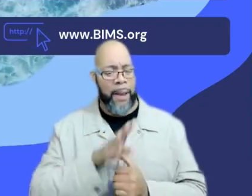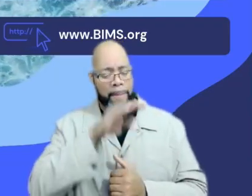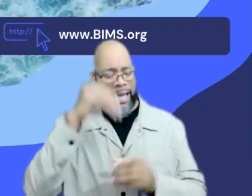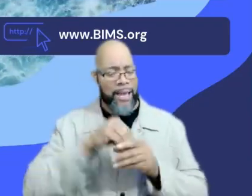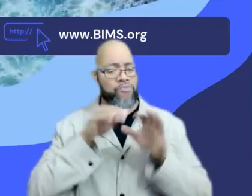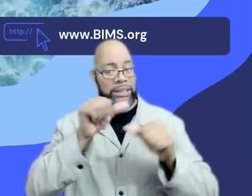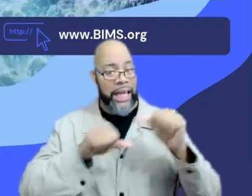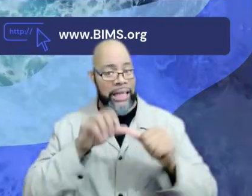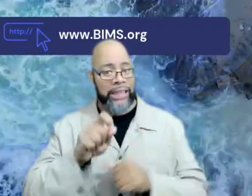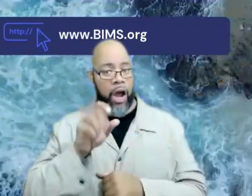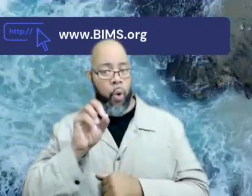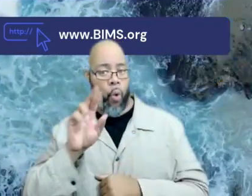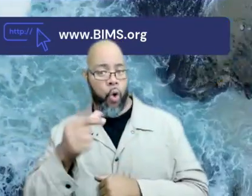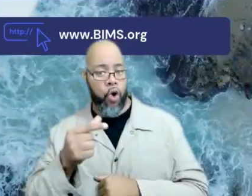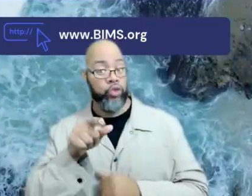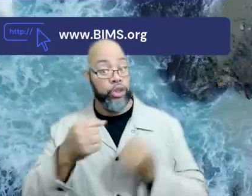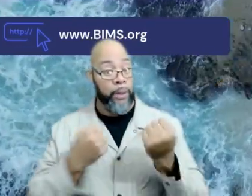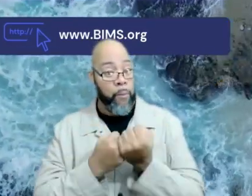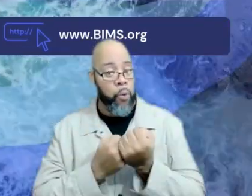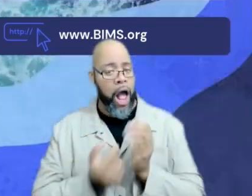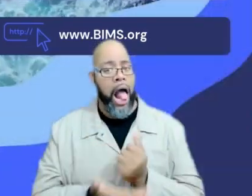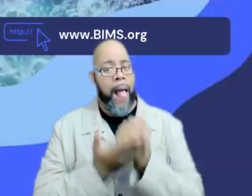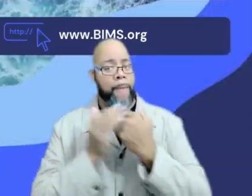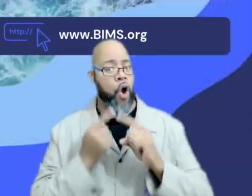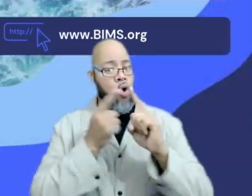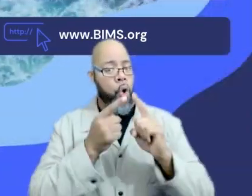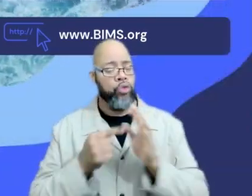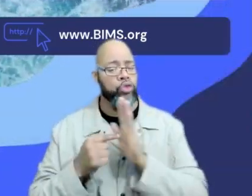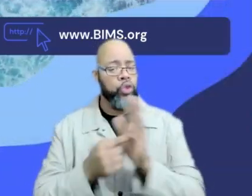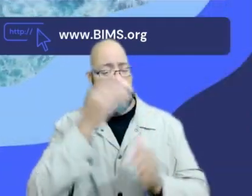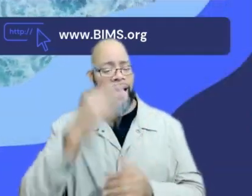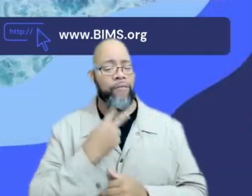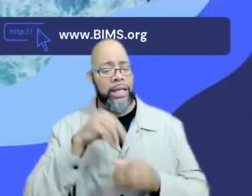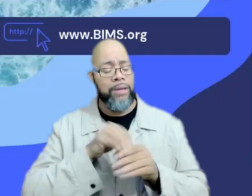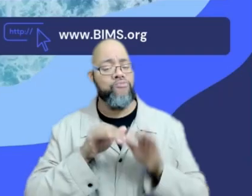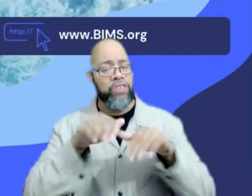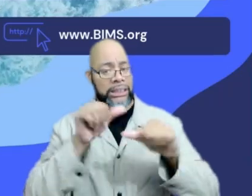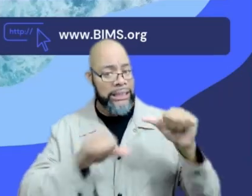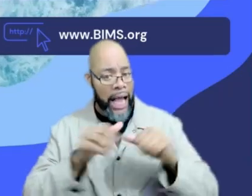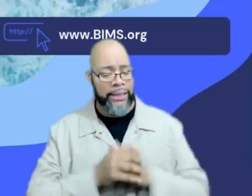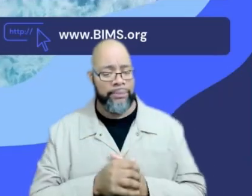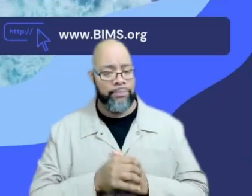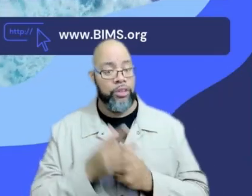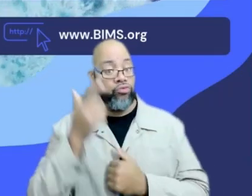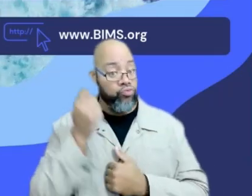at blackmarinescience.org. Your support fuels our mission to amplify Black voices in marine